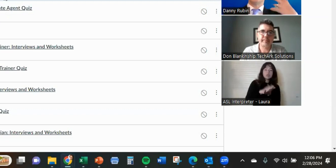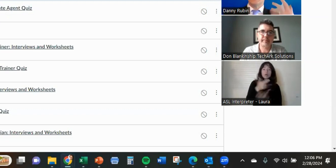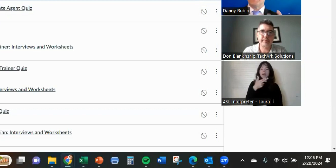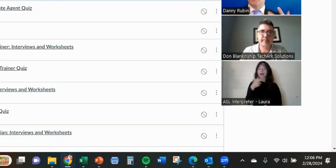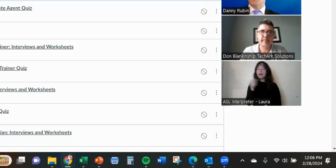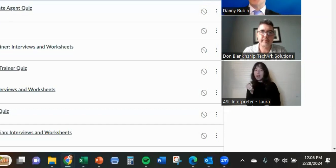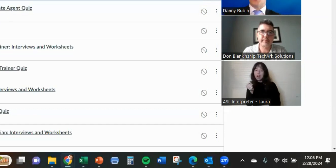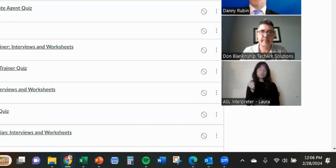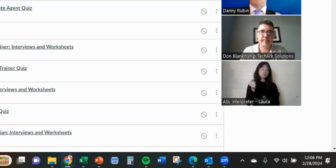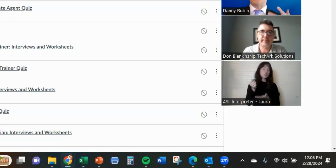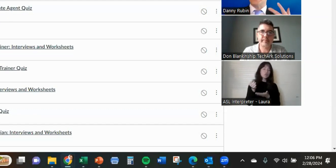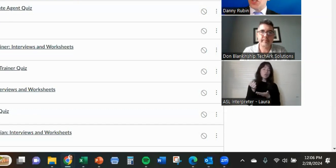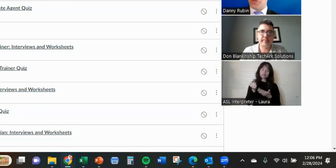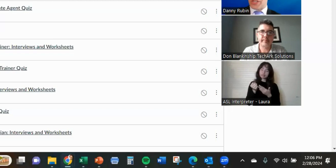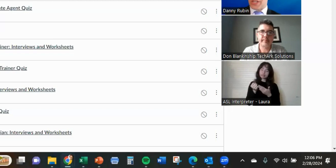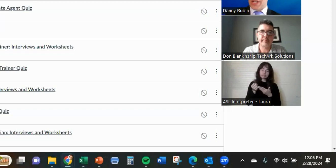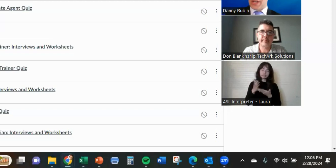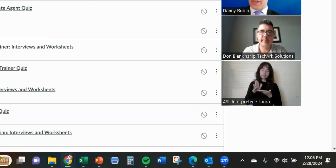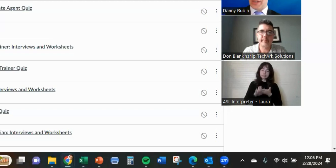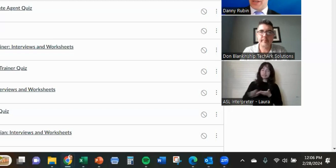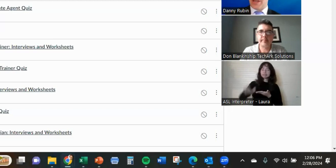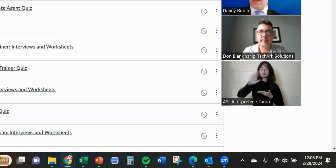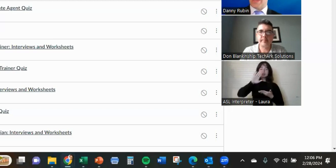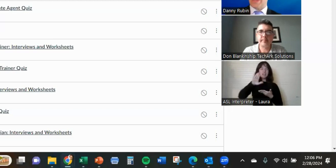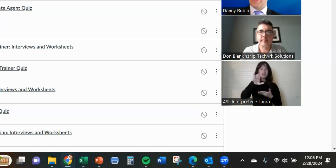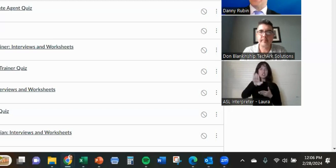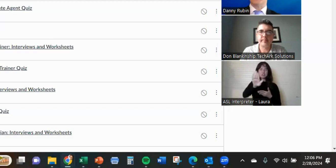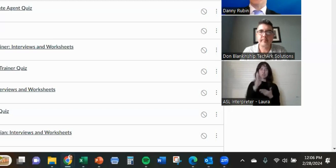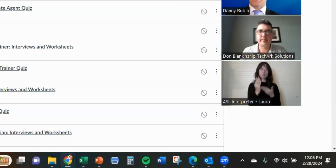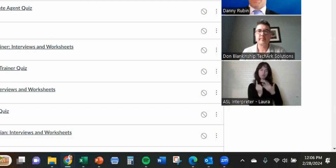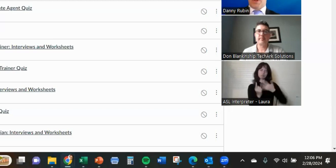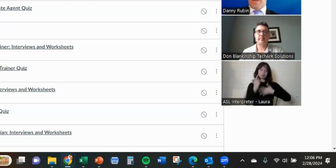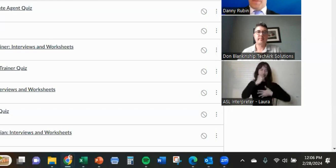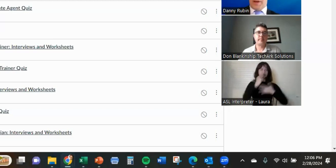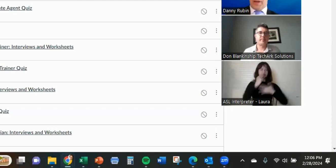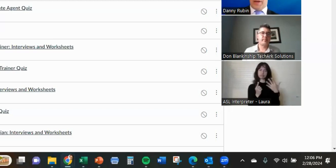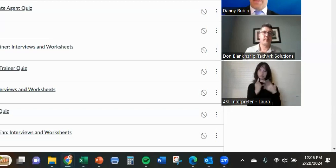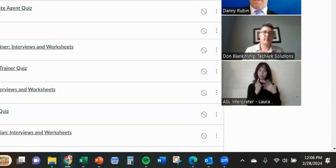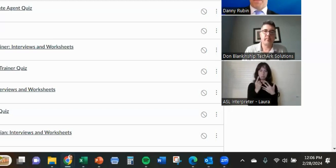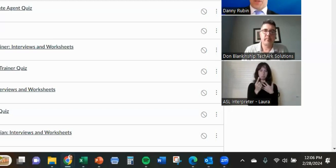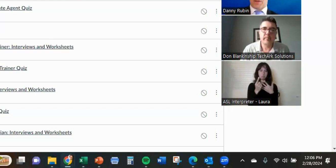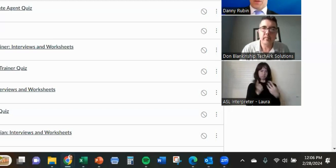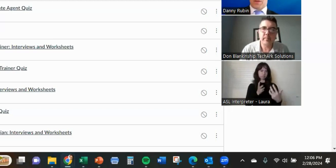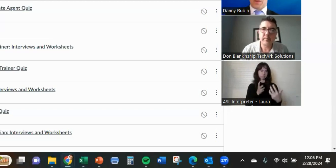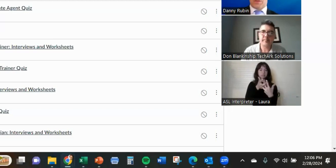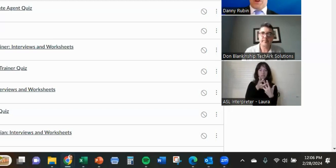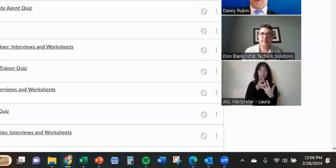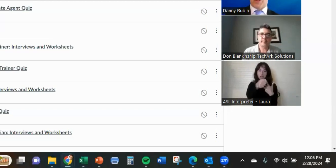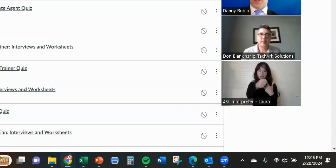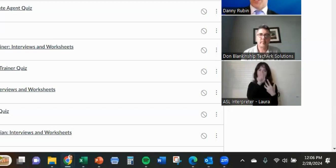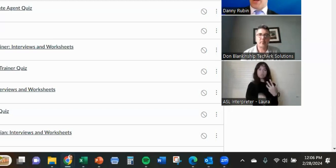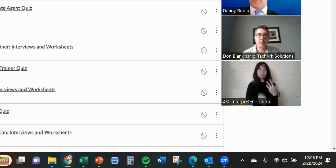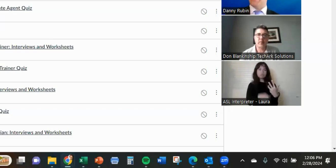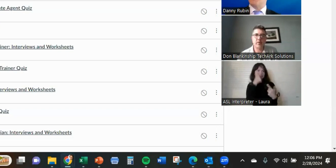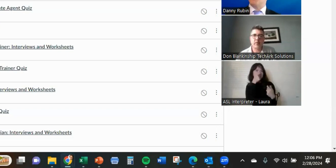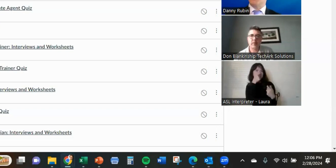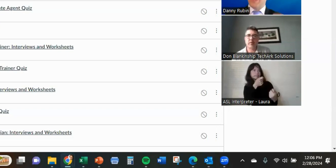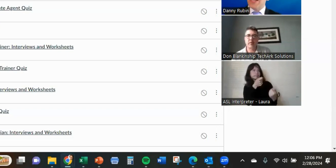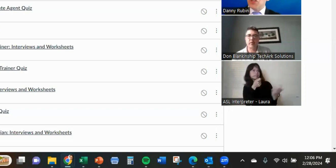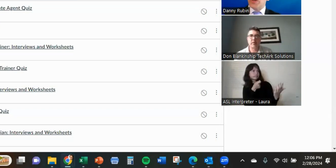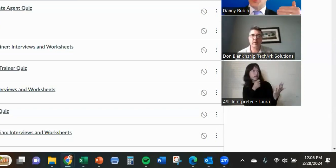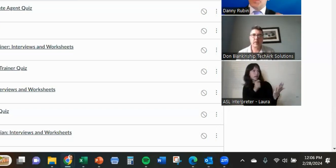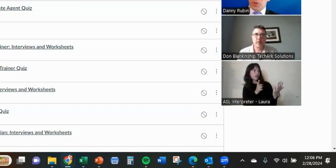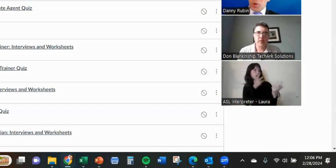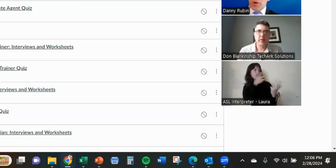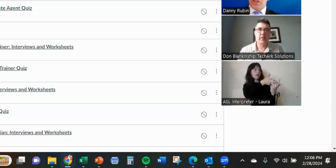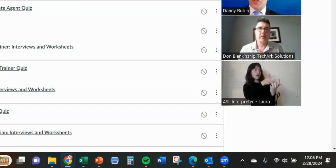so if you are interested in, let me pull off my, turn off my screen share now. If you would